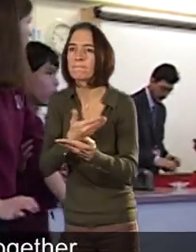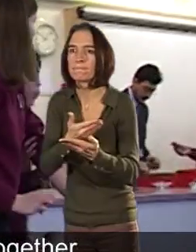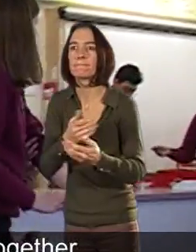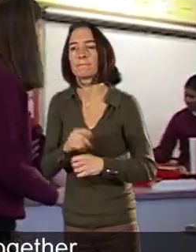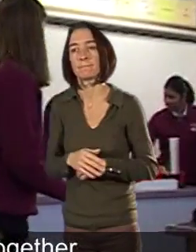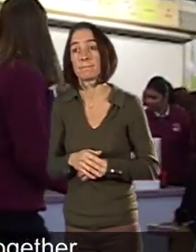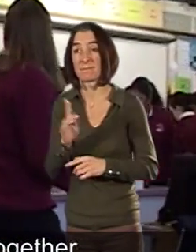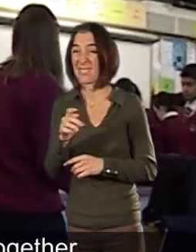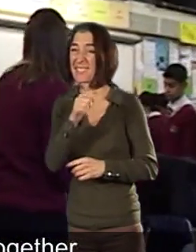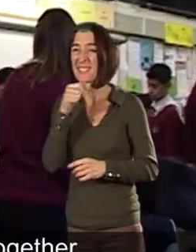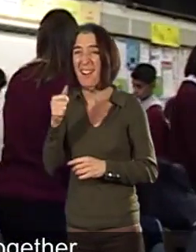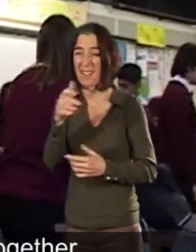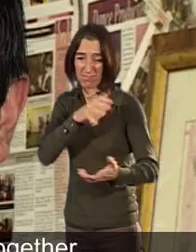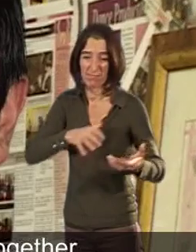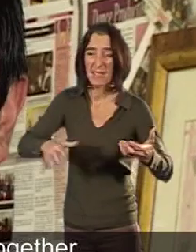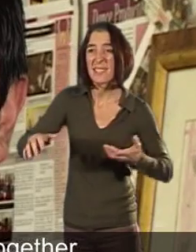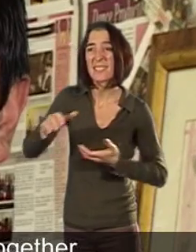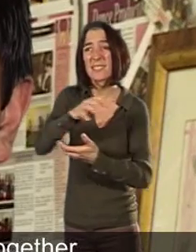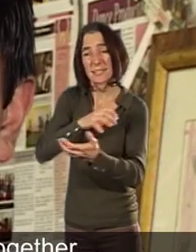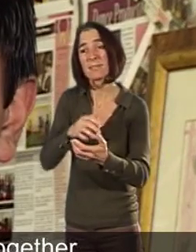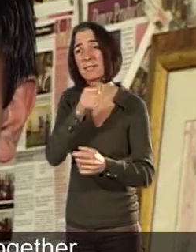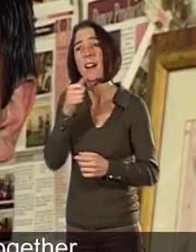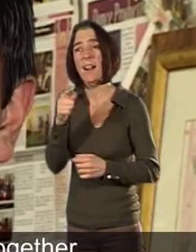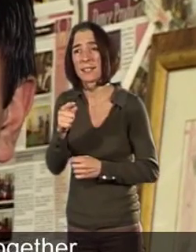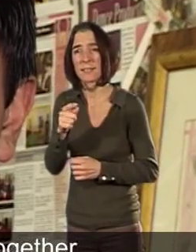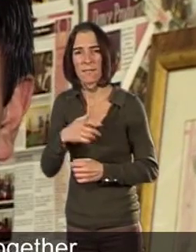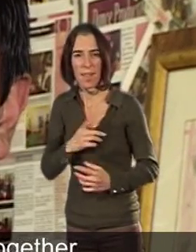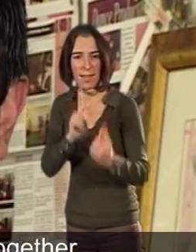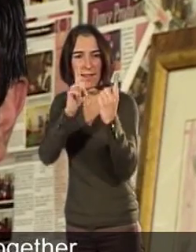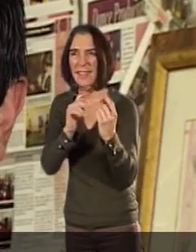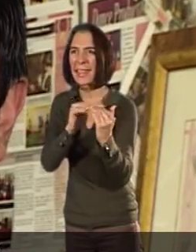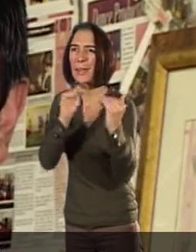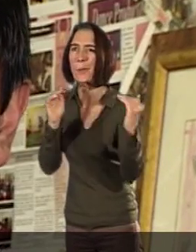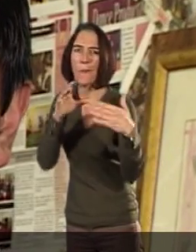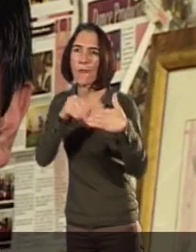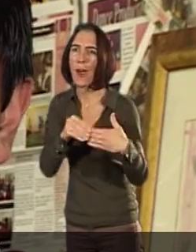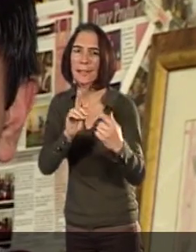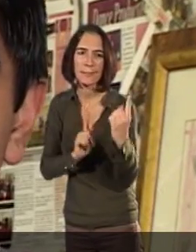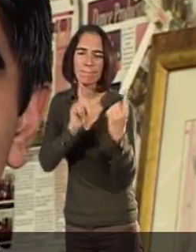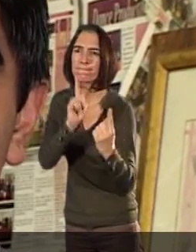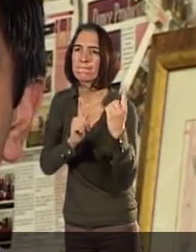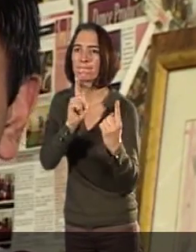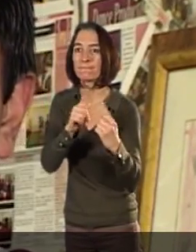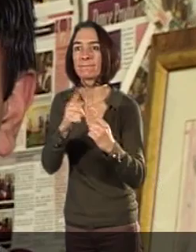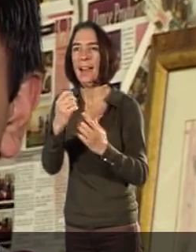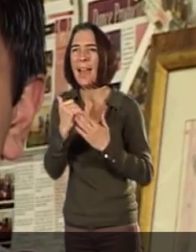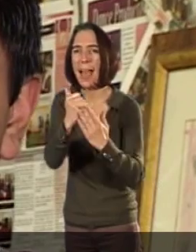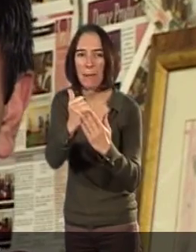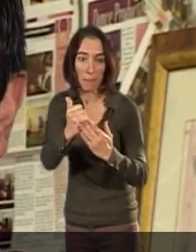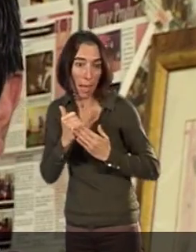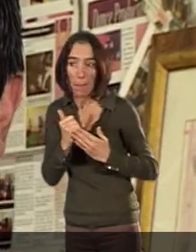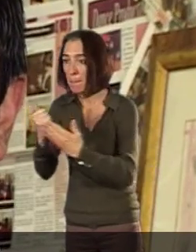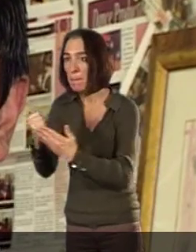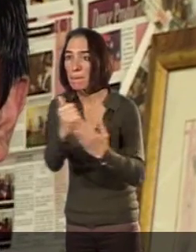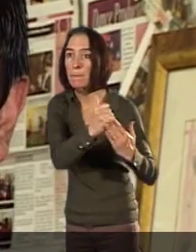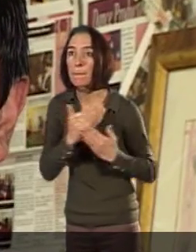It's nice for everyone to be mixed together because we can all equally be friends and people can help me, I can help